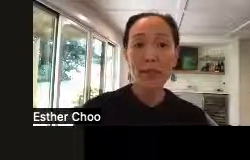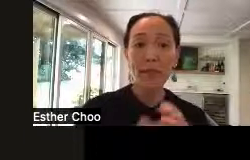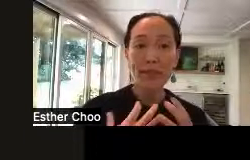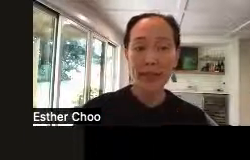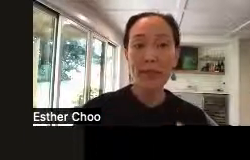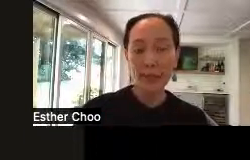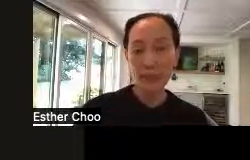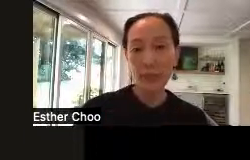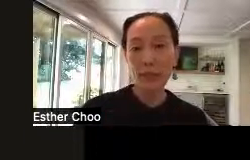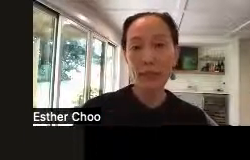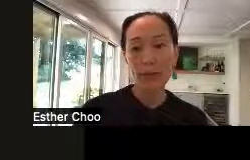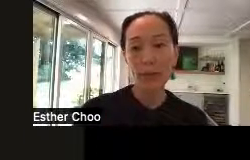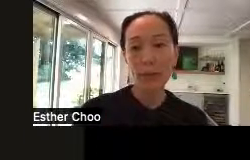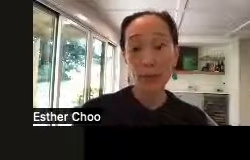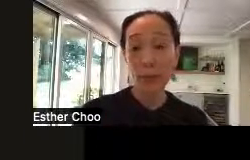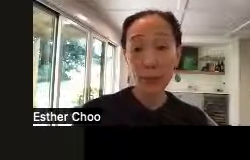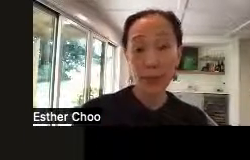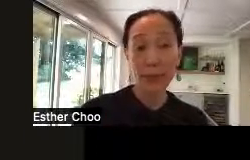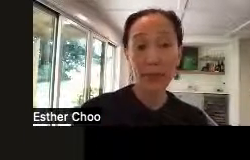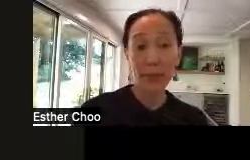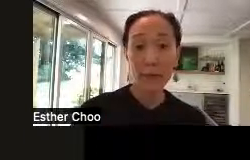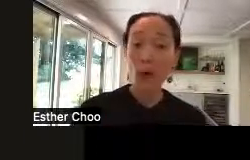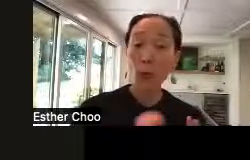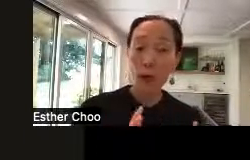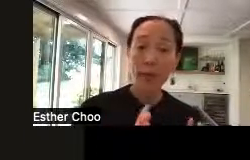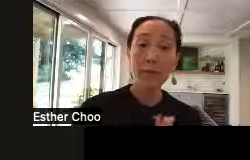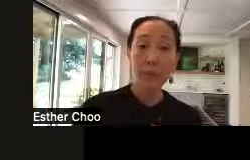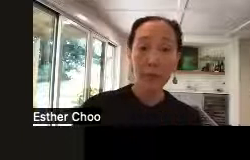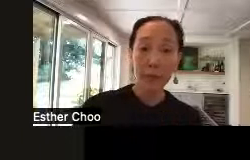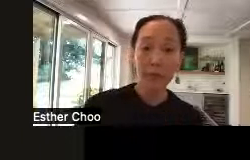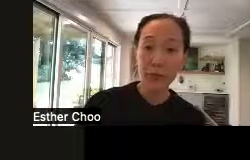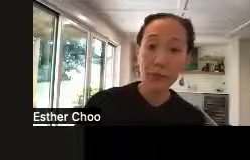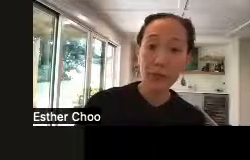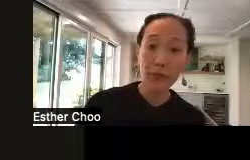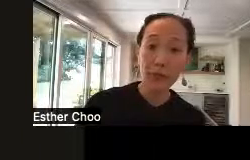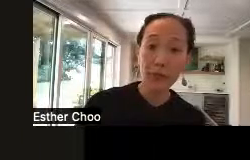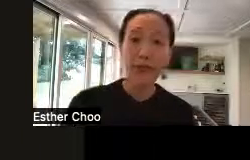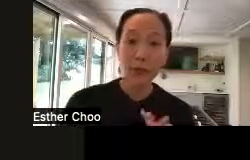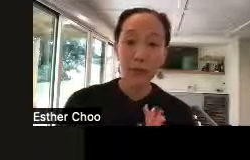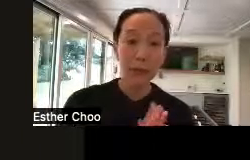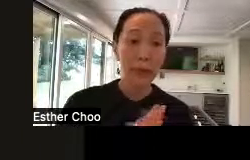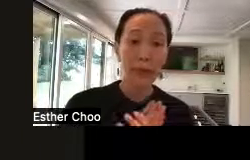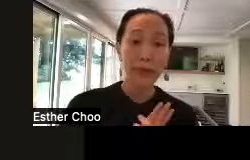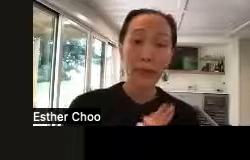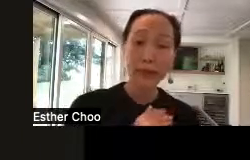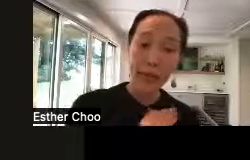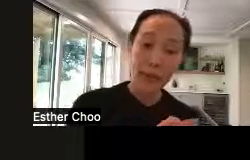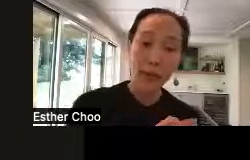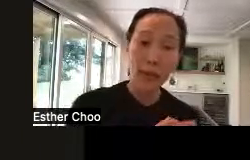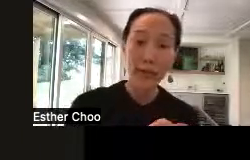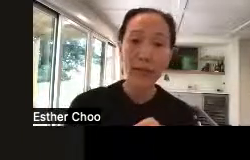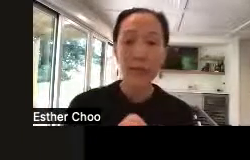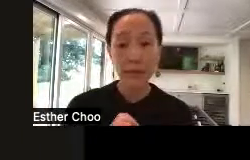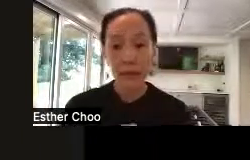well-being. They deplete psychic energy or problem solving and work productivity. Why? Microaggressions are cumulative. They occur to people of color from the time